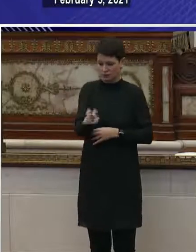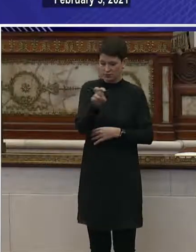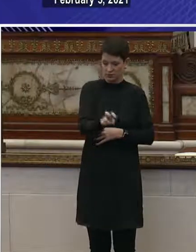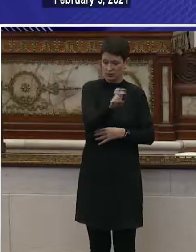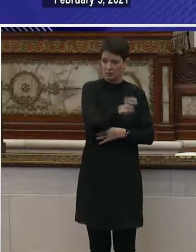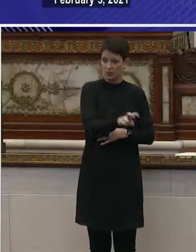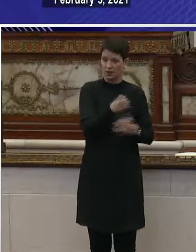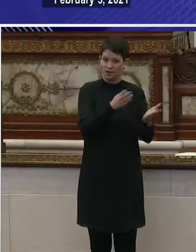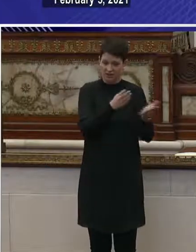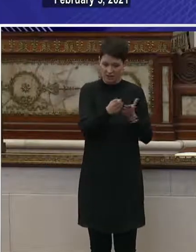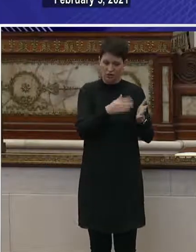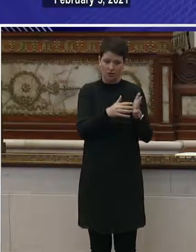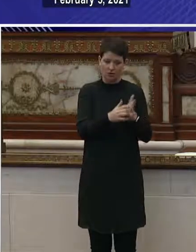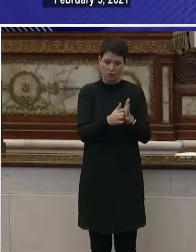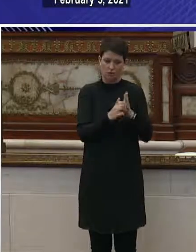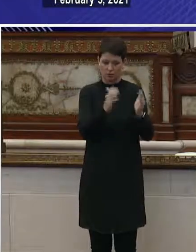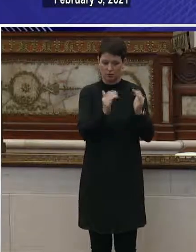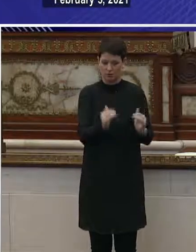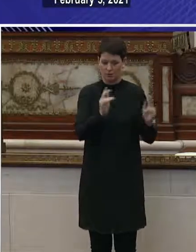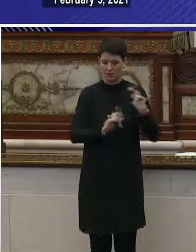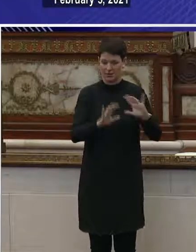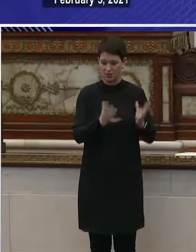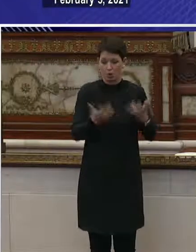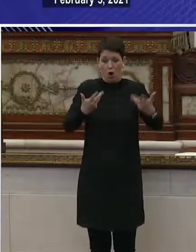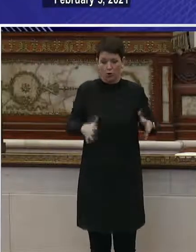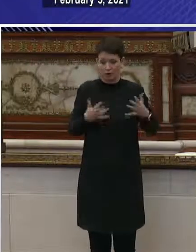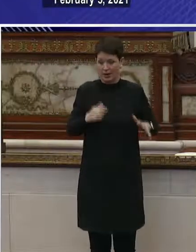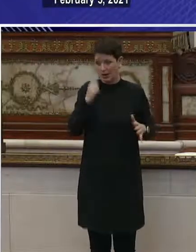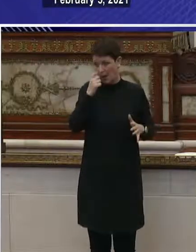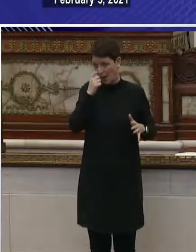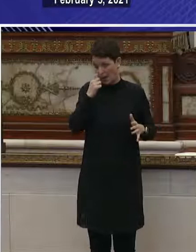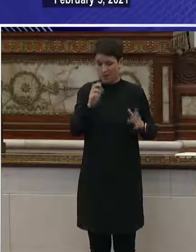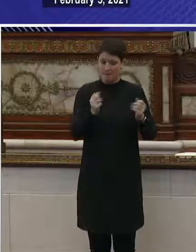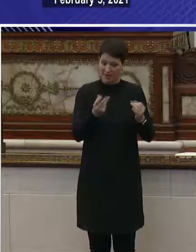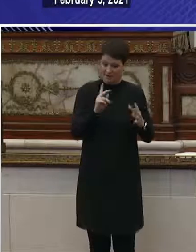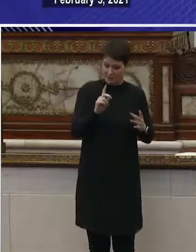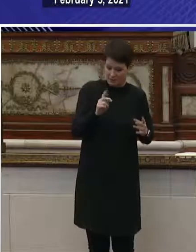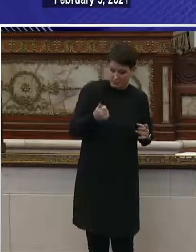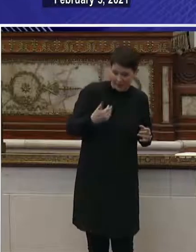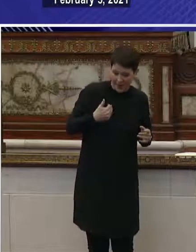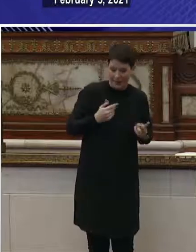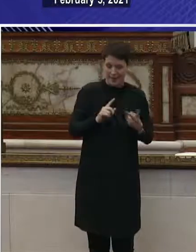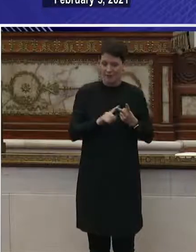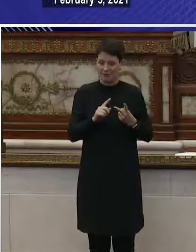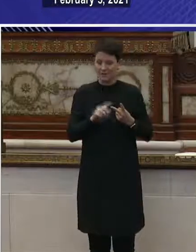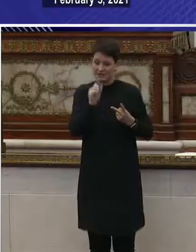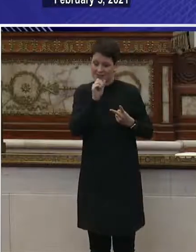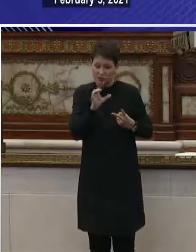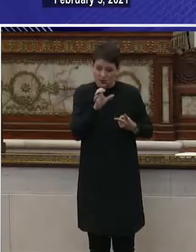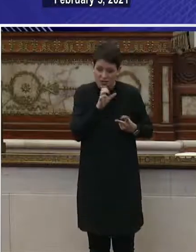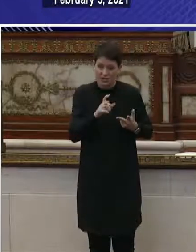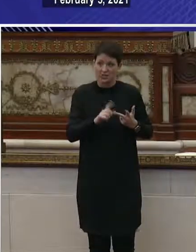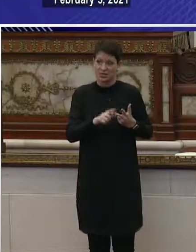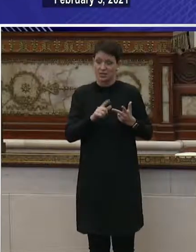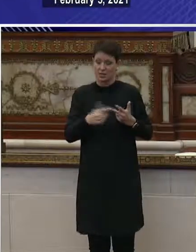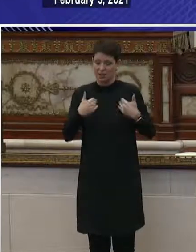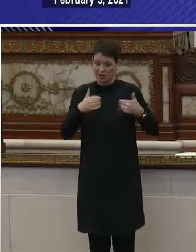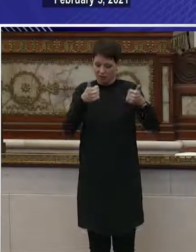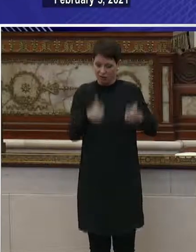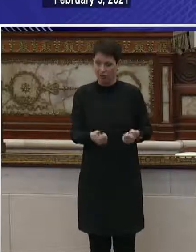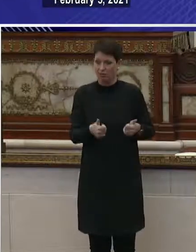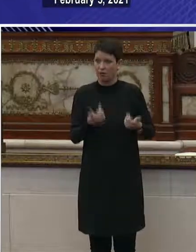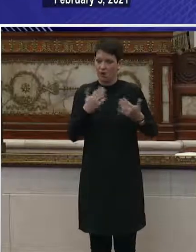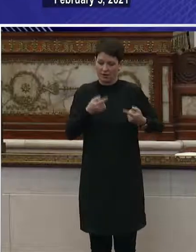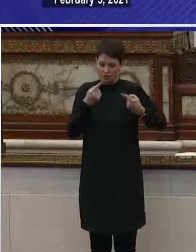They serve vulnerable individuals already. Many of them are disabled. Many of them are seniors. Many of them are already